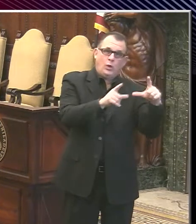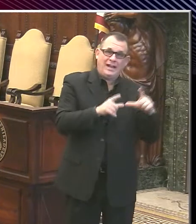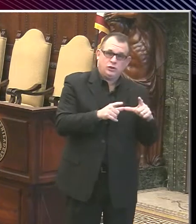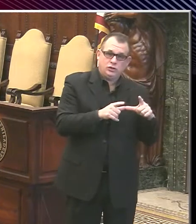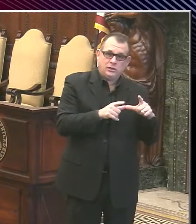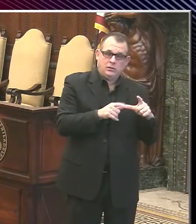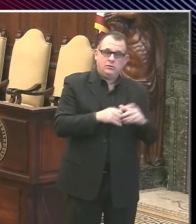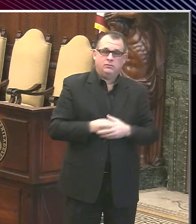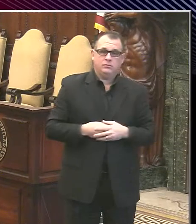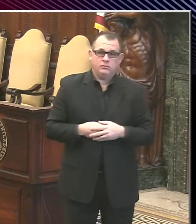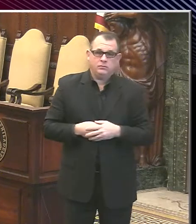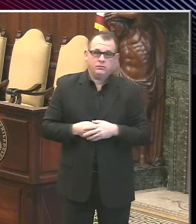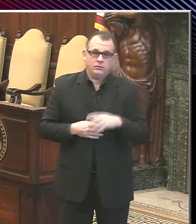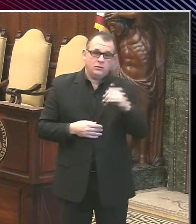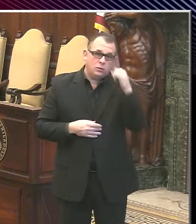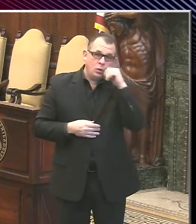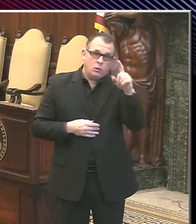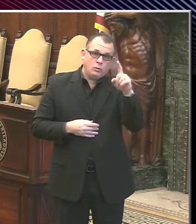freelibrary.org/locations or by calling